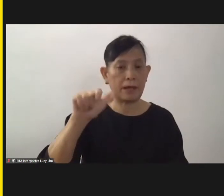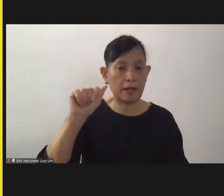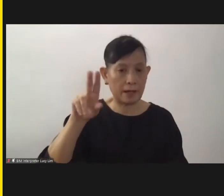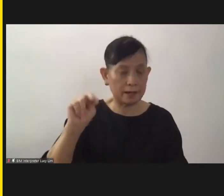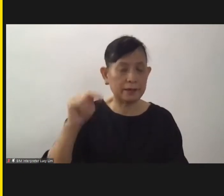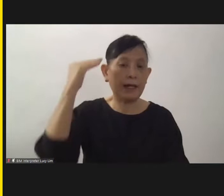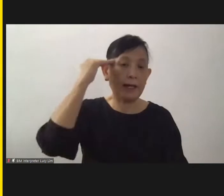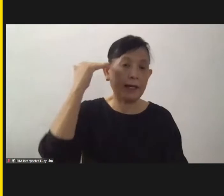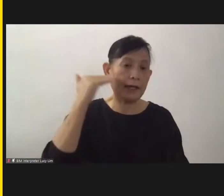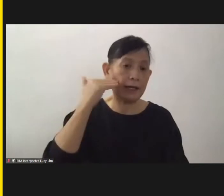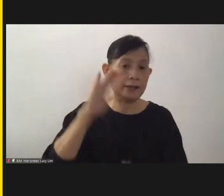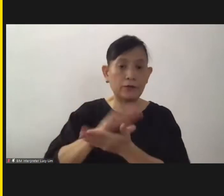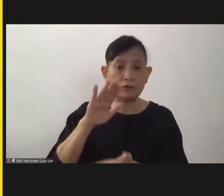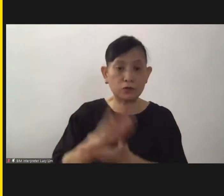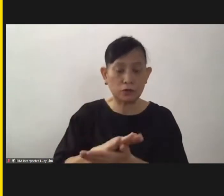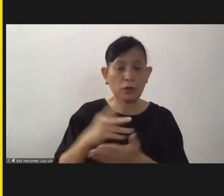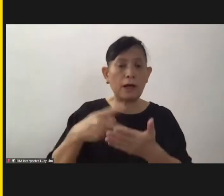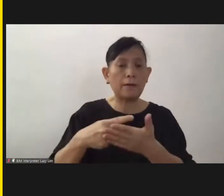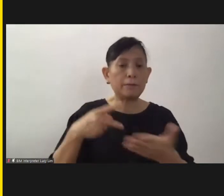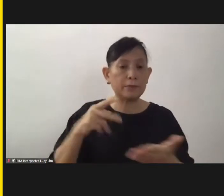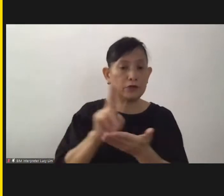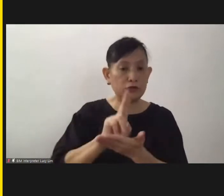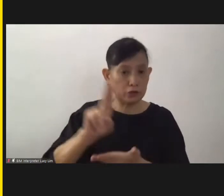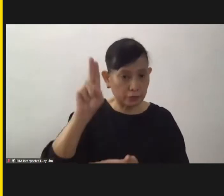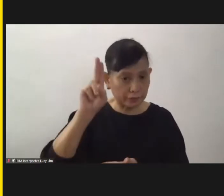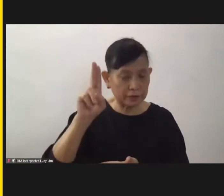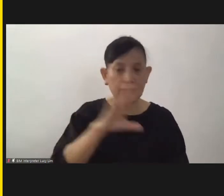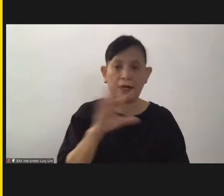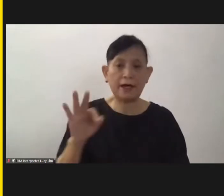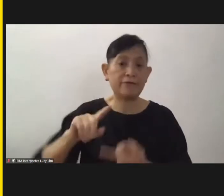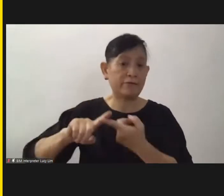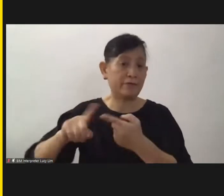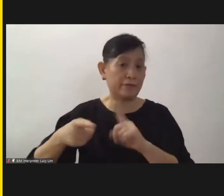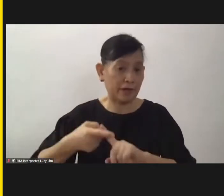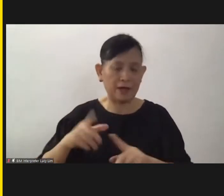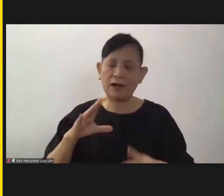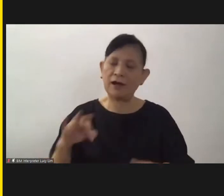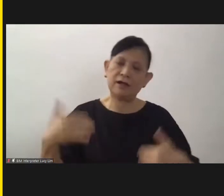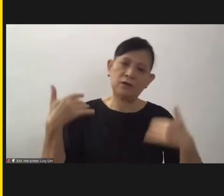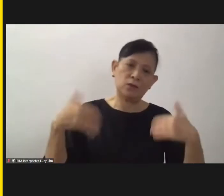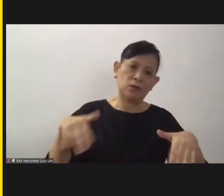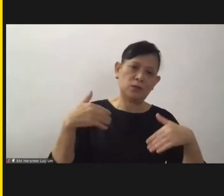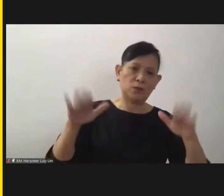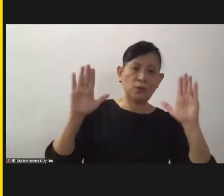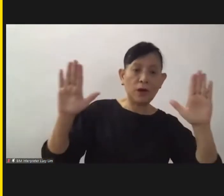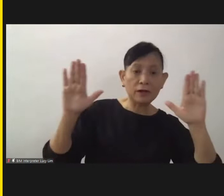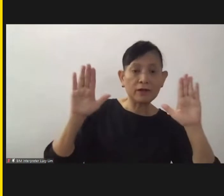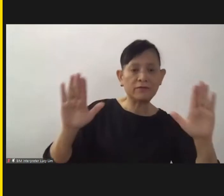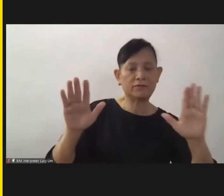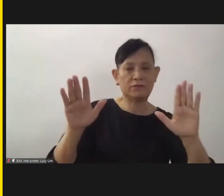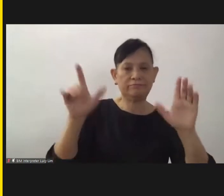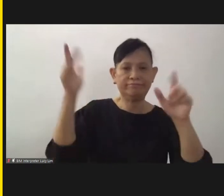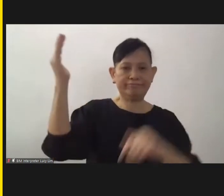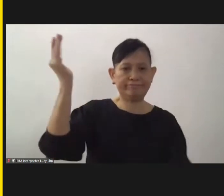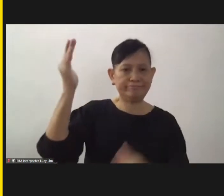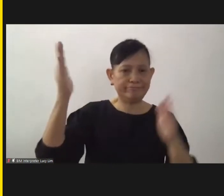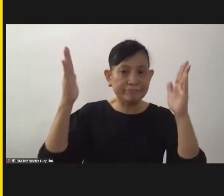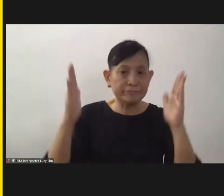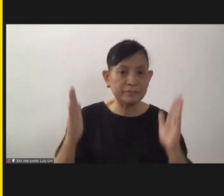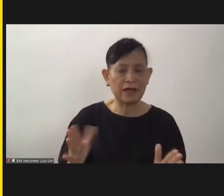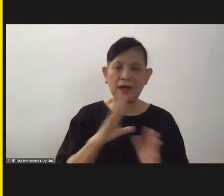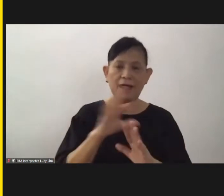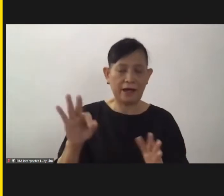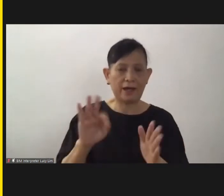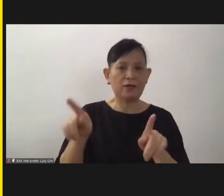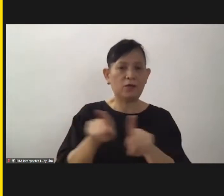Pre-University Studies, a friend of mine, and an overall awesome human being, to say a few words to welcome everyone and officially